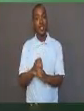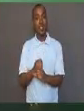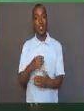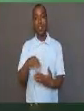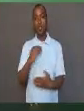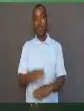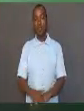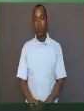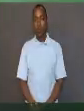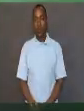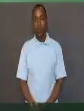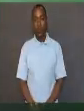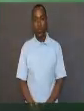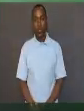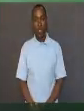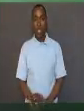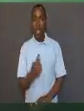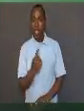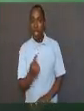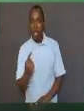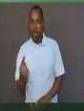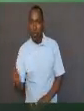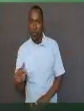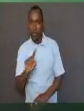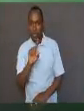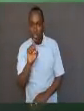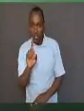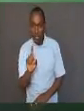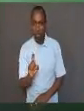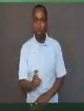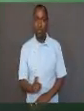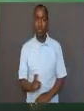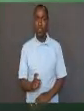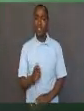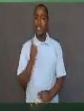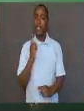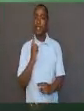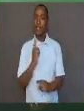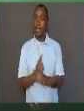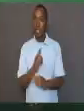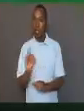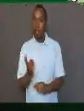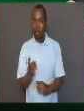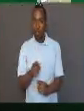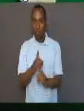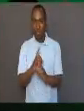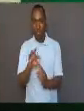learned. For each question, please choose the best answer.